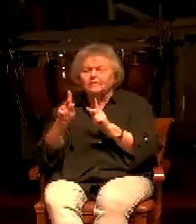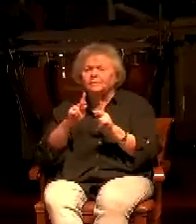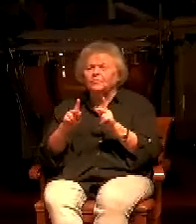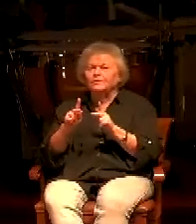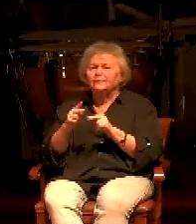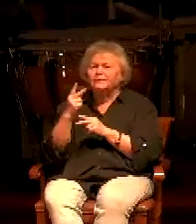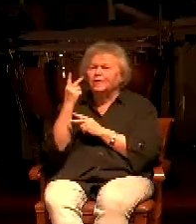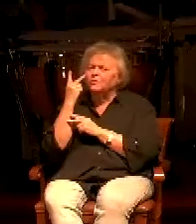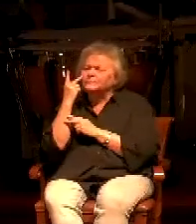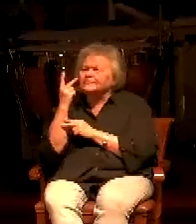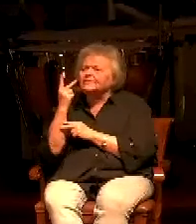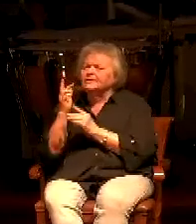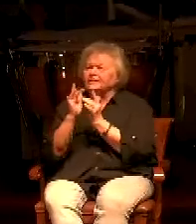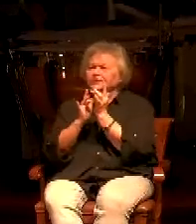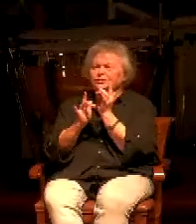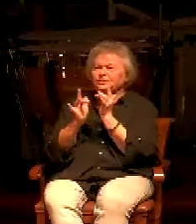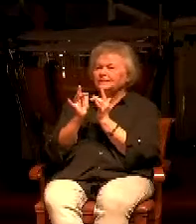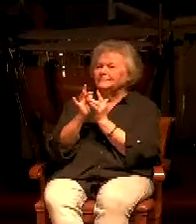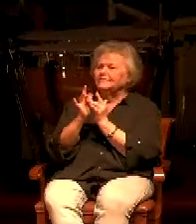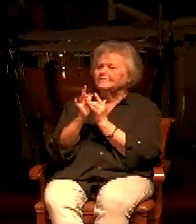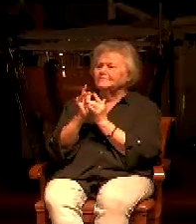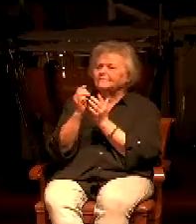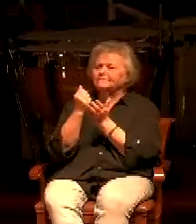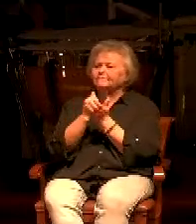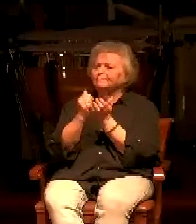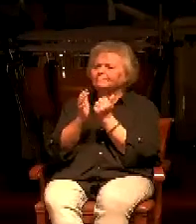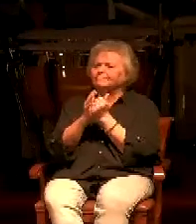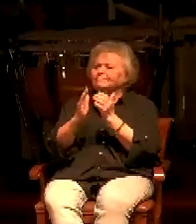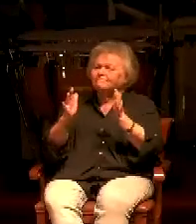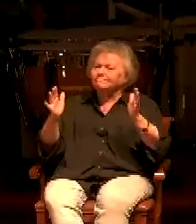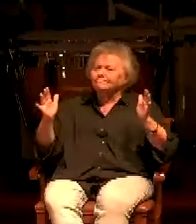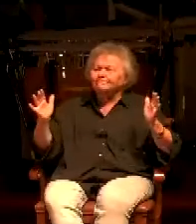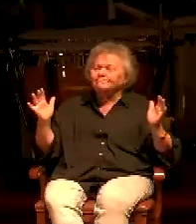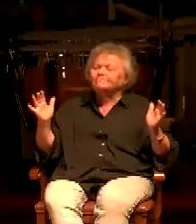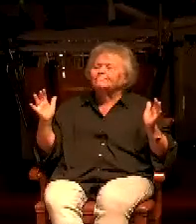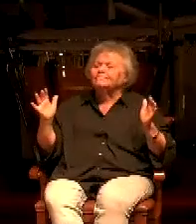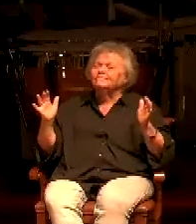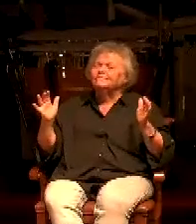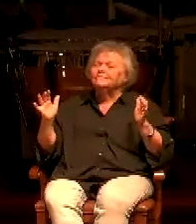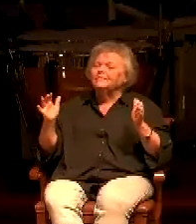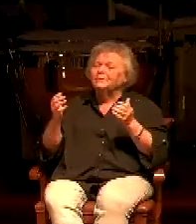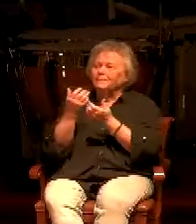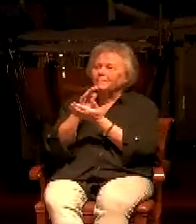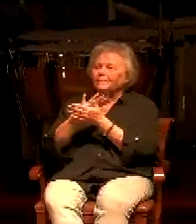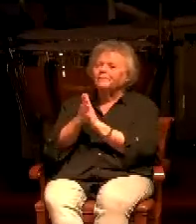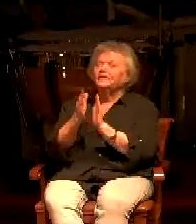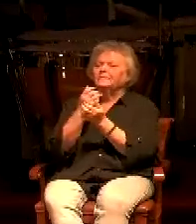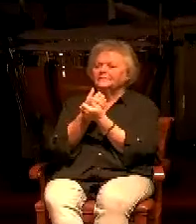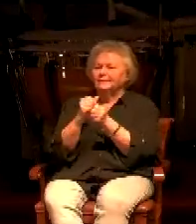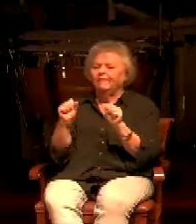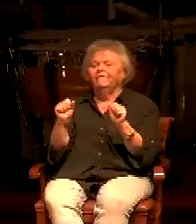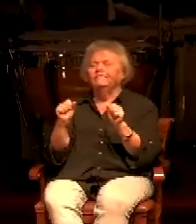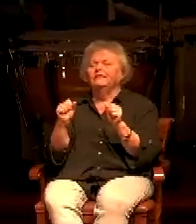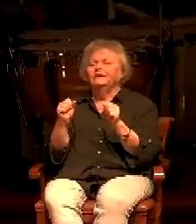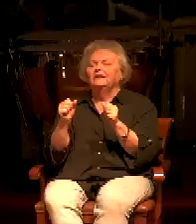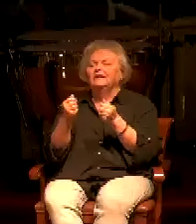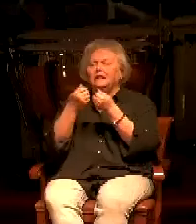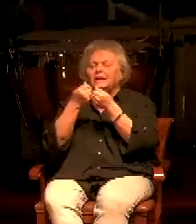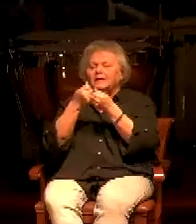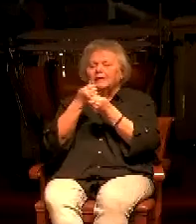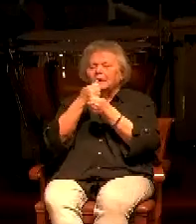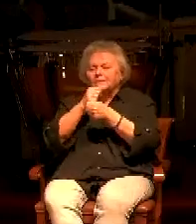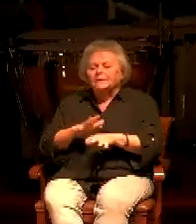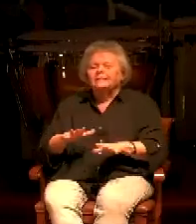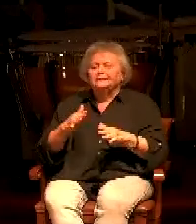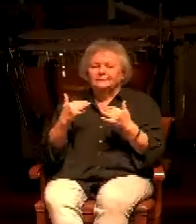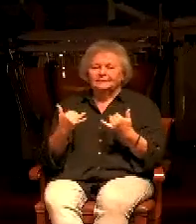go so that they may be saved. Father, bless us now as we see this story again, we pray in Jesus'